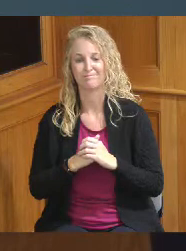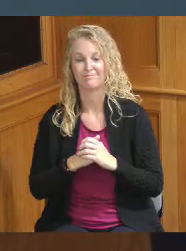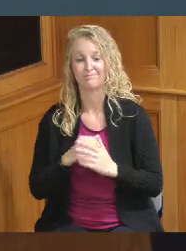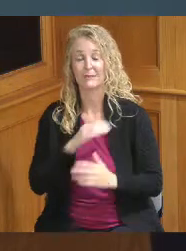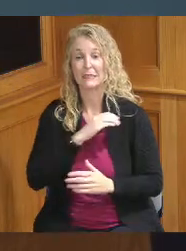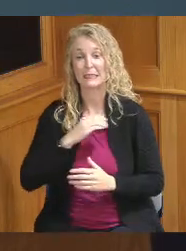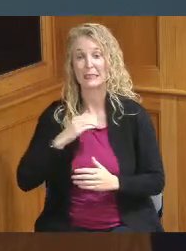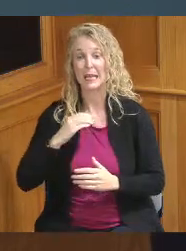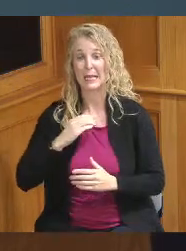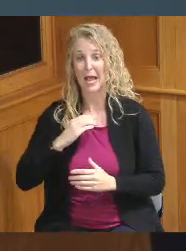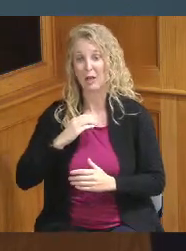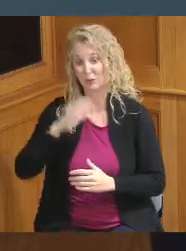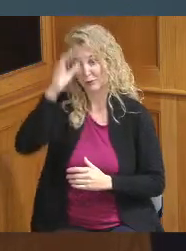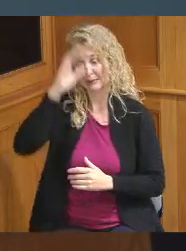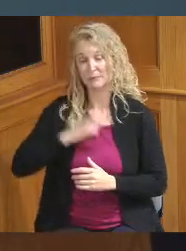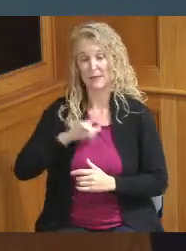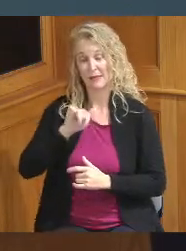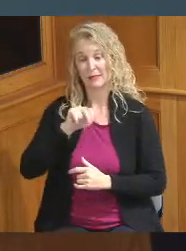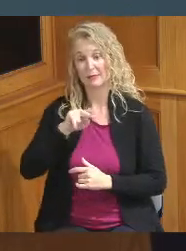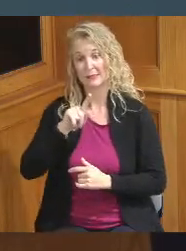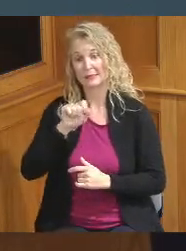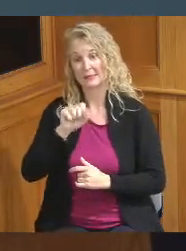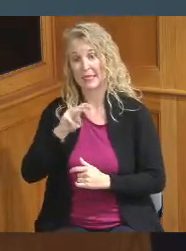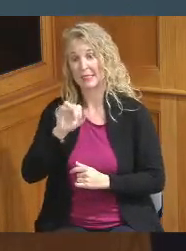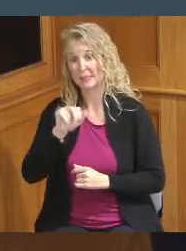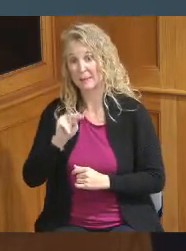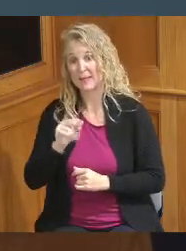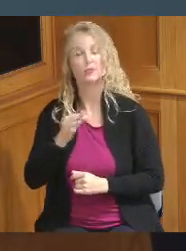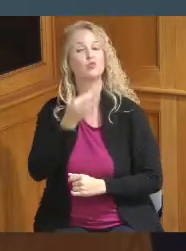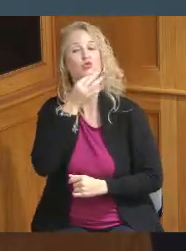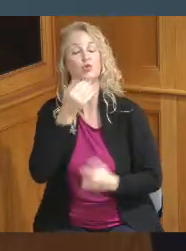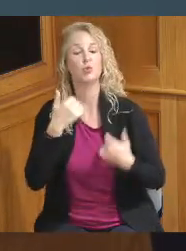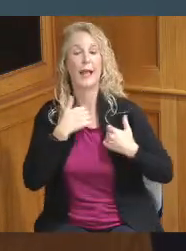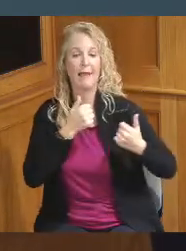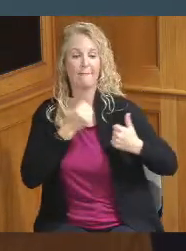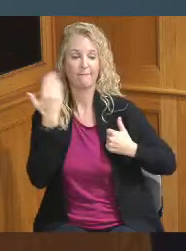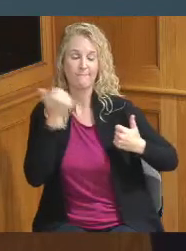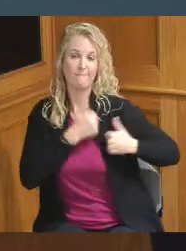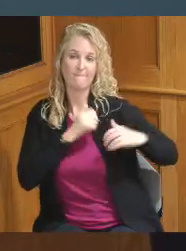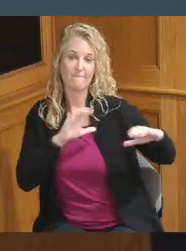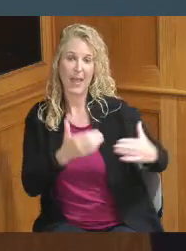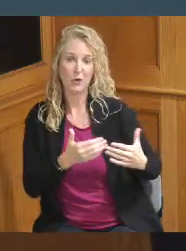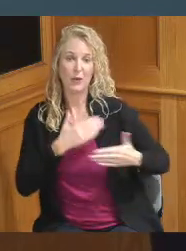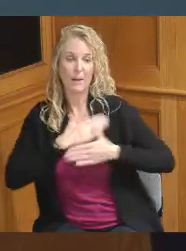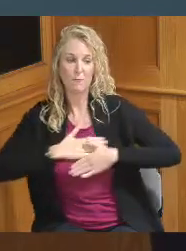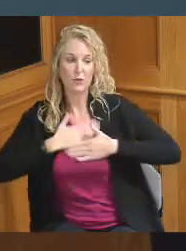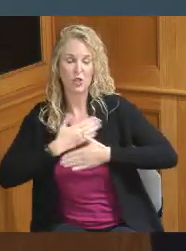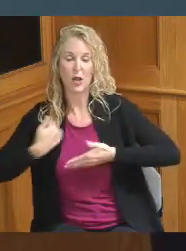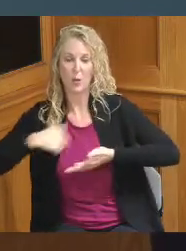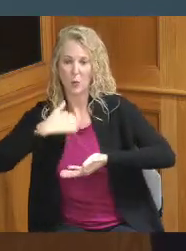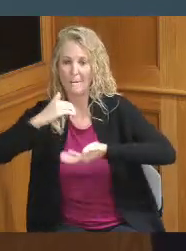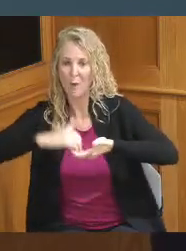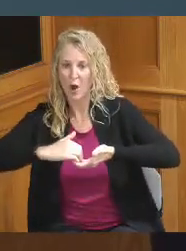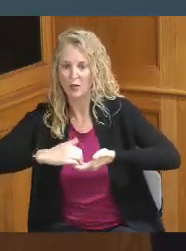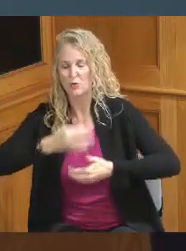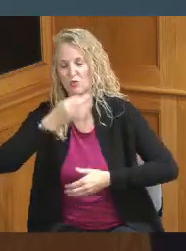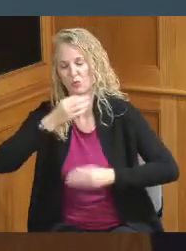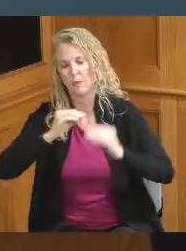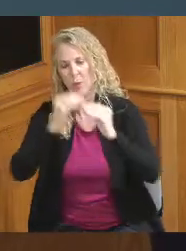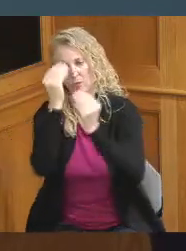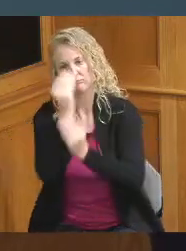Congressman Landsman's office reached out to us. They're doing a veteran appreciation, and we're going to partner with them, so we'll have more information about